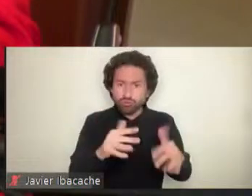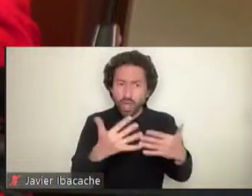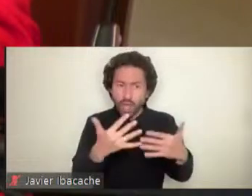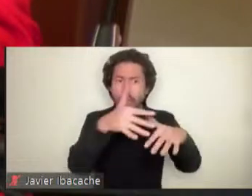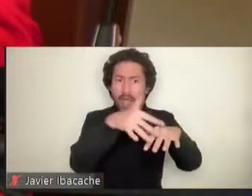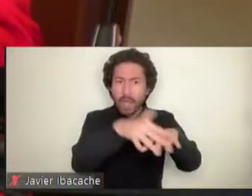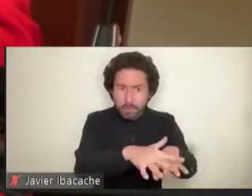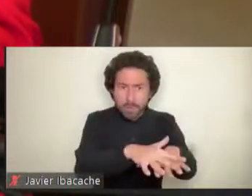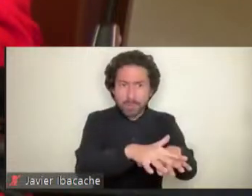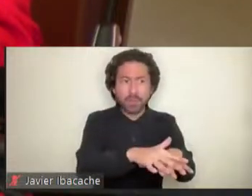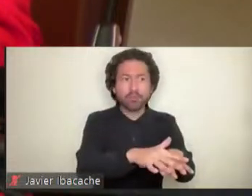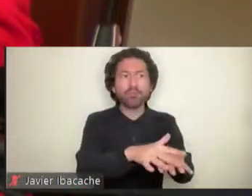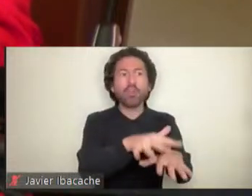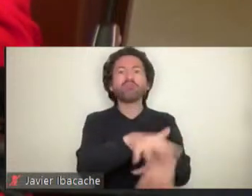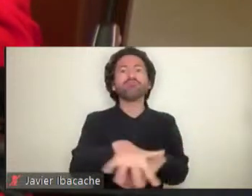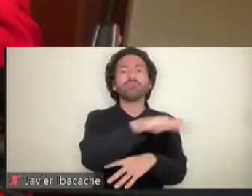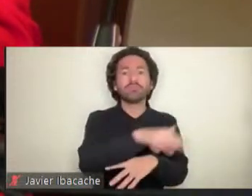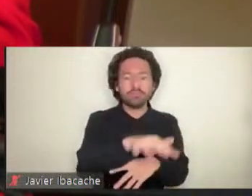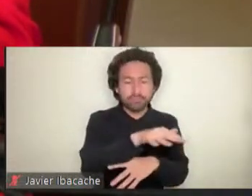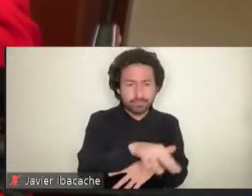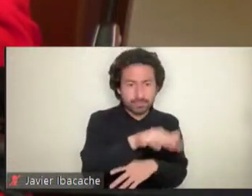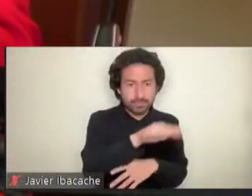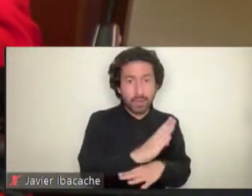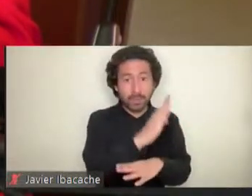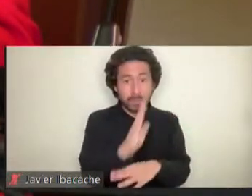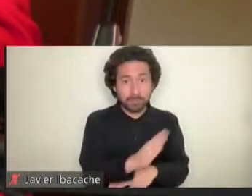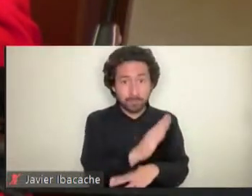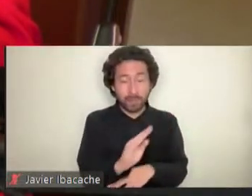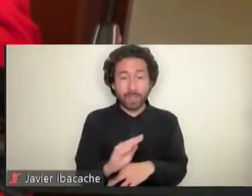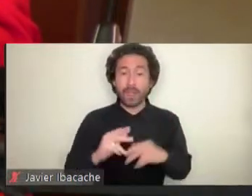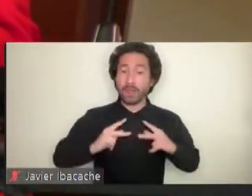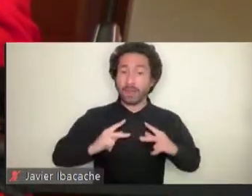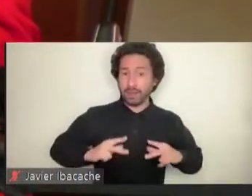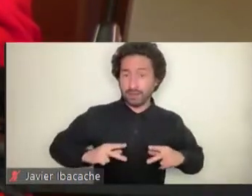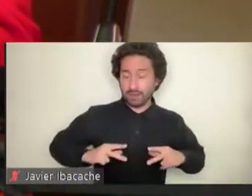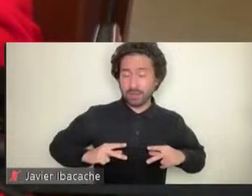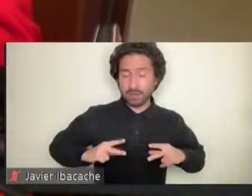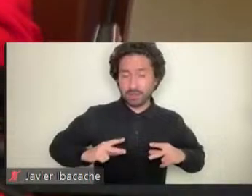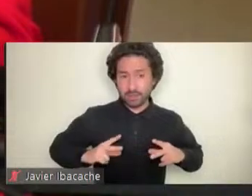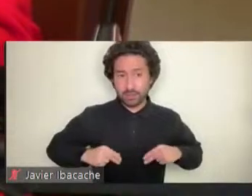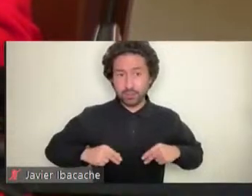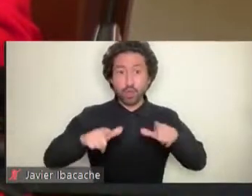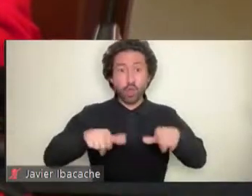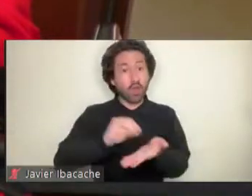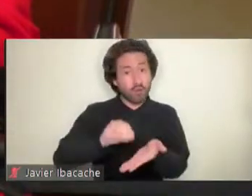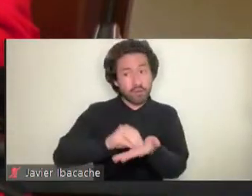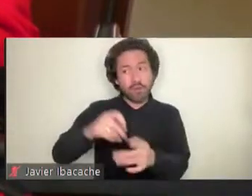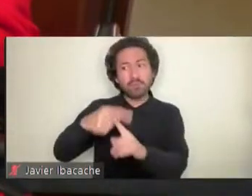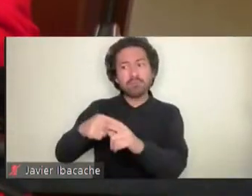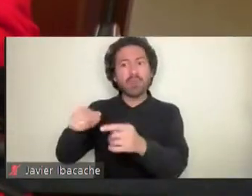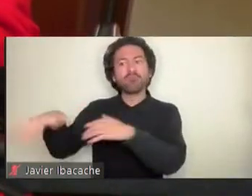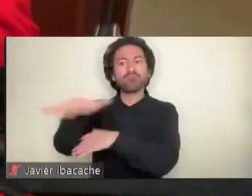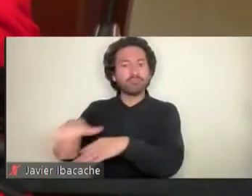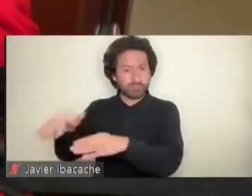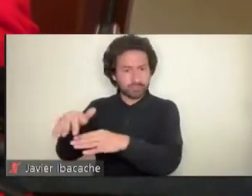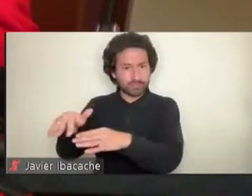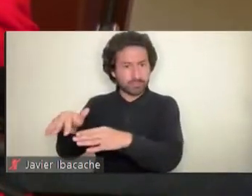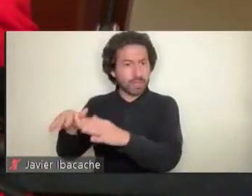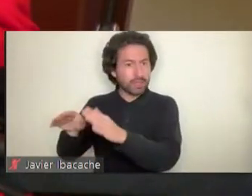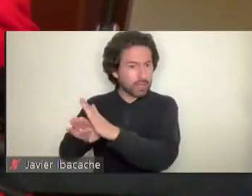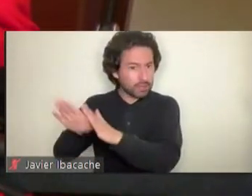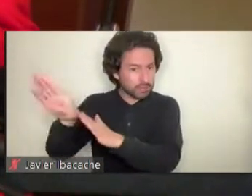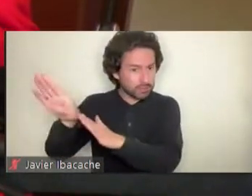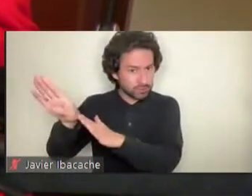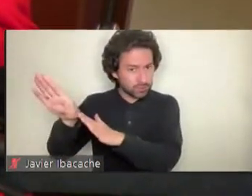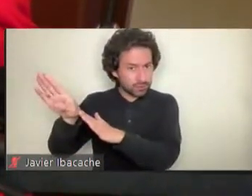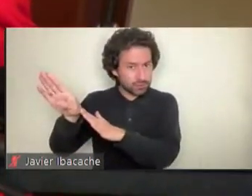Barbados, the Prime Minister's Office, and the Ministry of Energy and Business Development, where part of the annual budget is allocated to